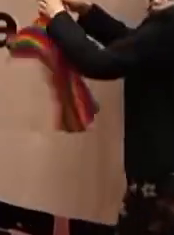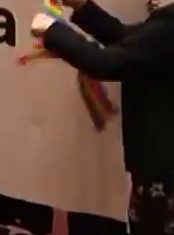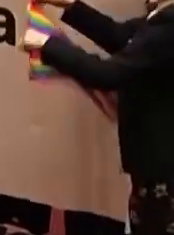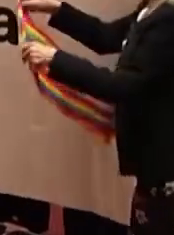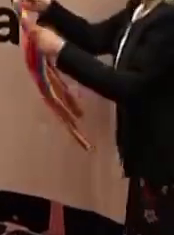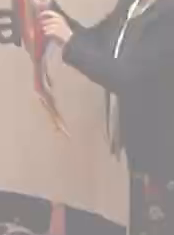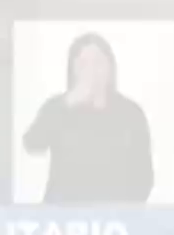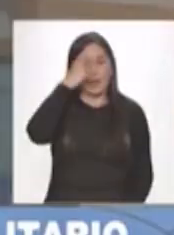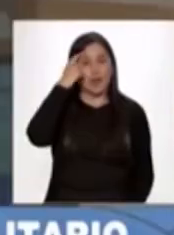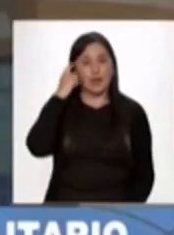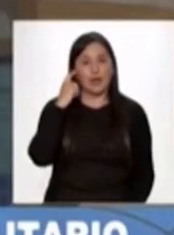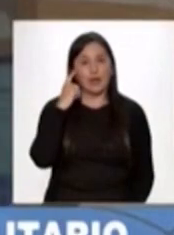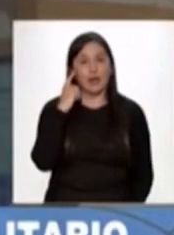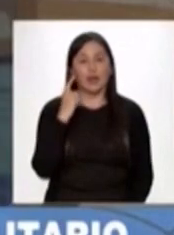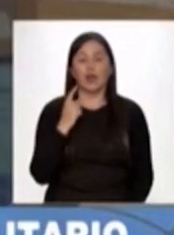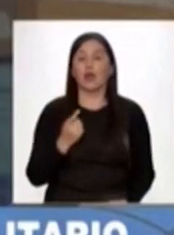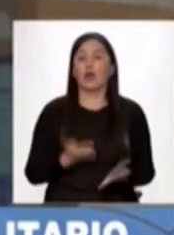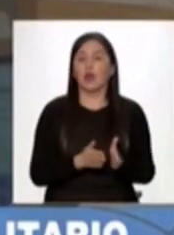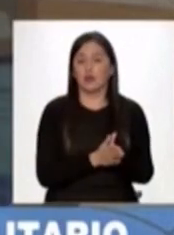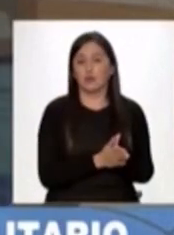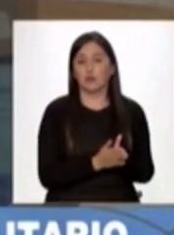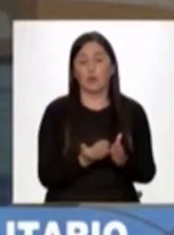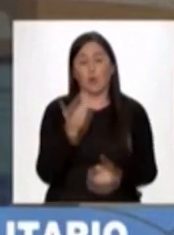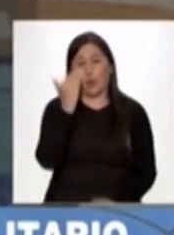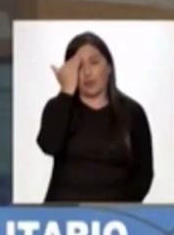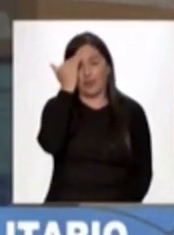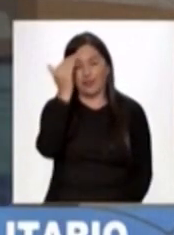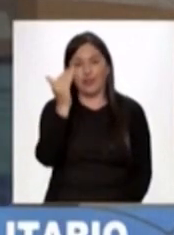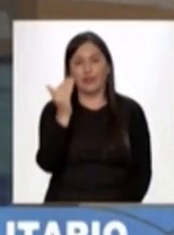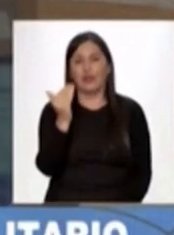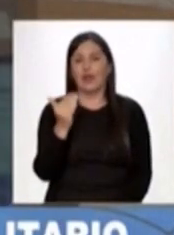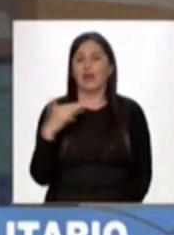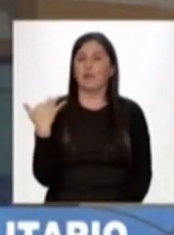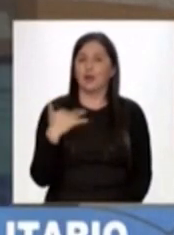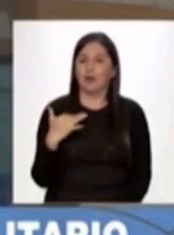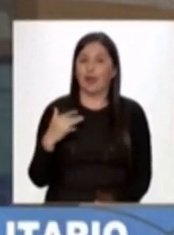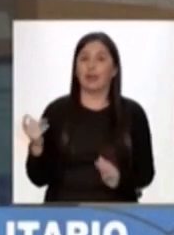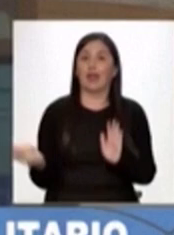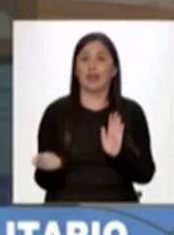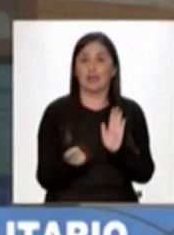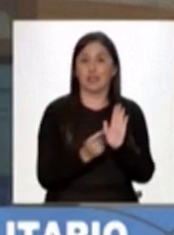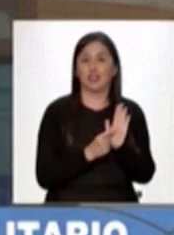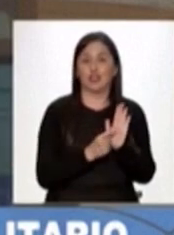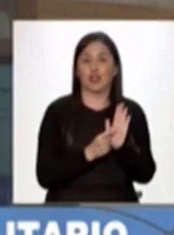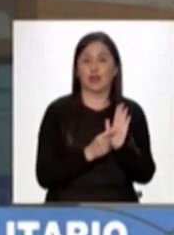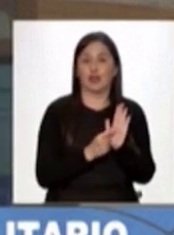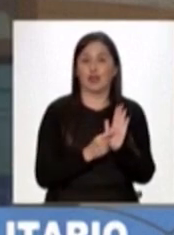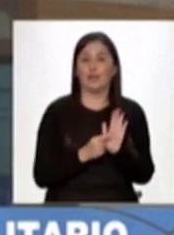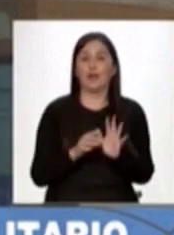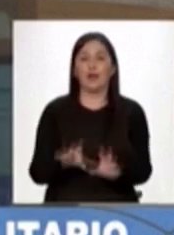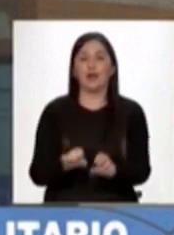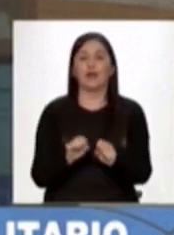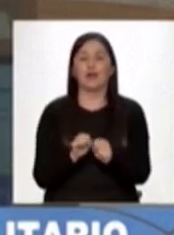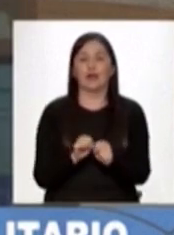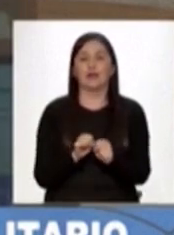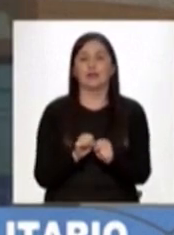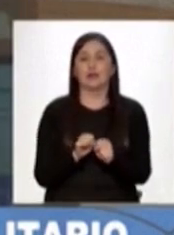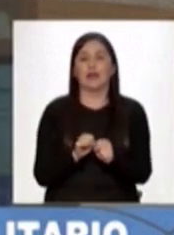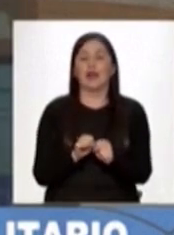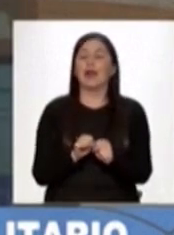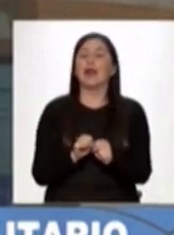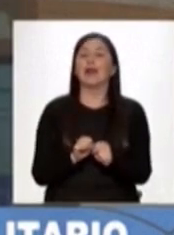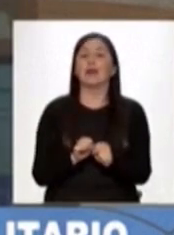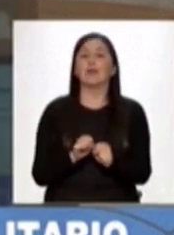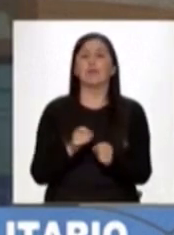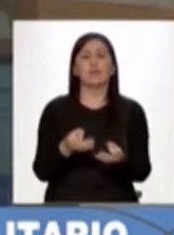Socialist Party. Creo que es una jornada histórica, relevante, y da cuenta de una conquista civilizatoria que es